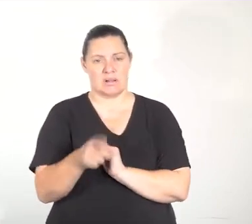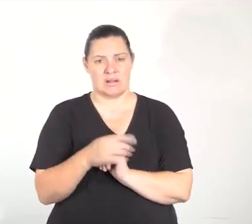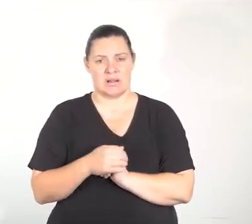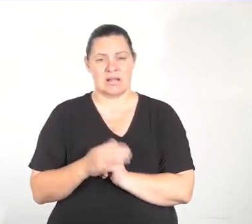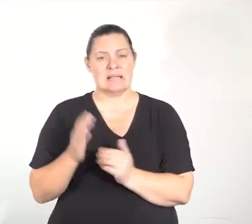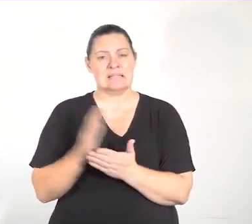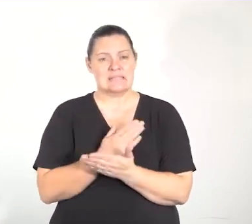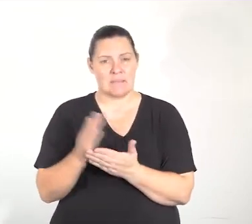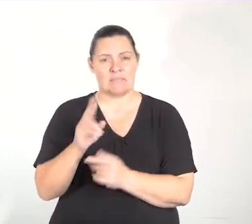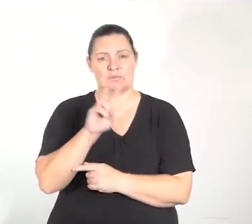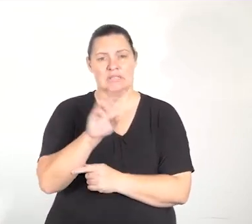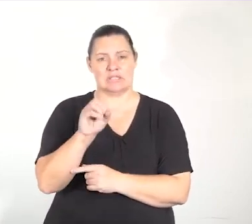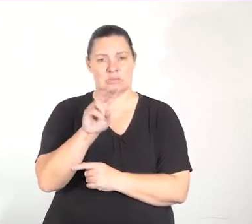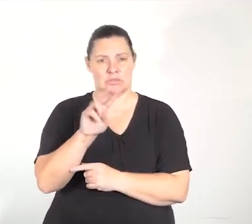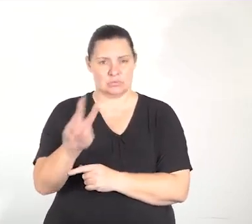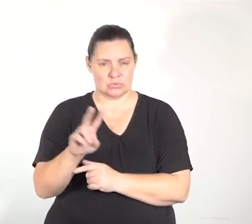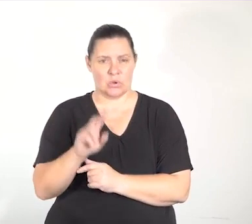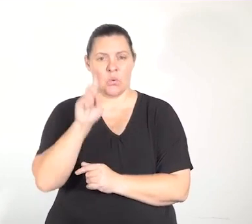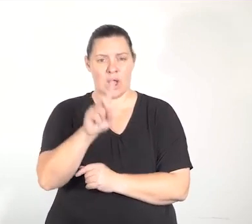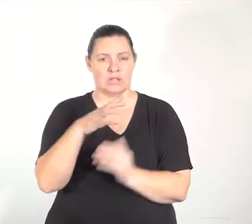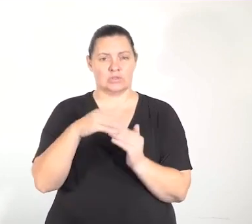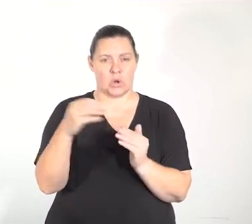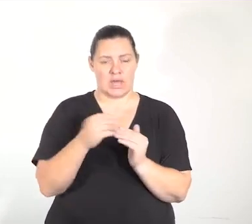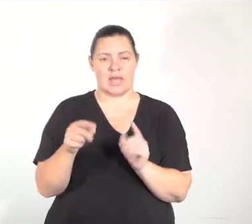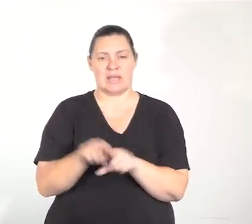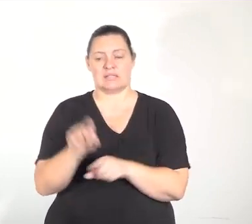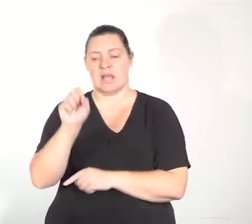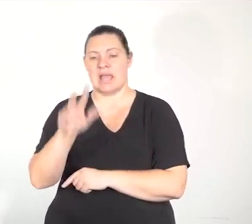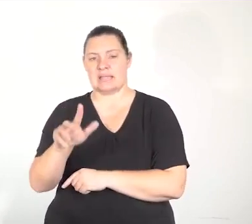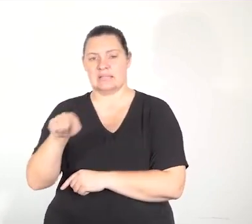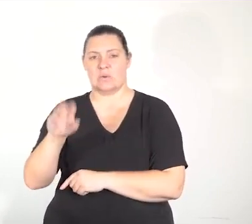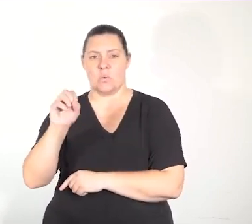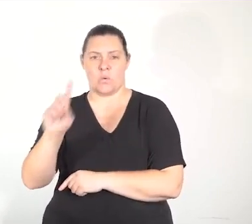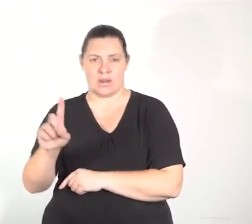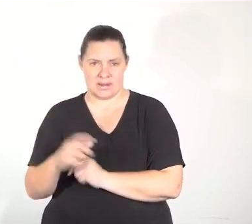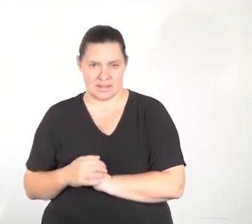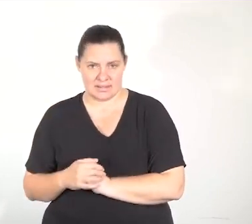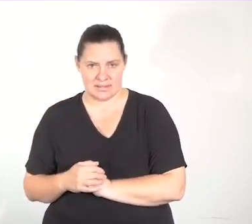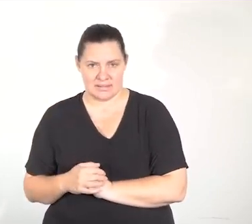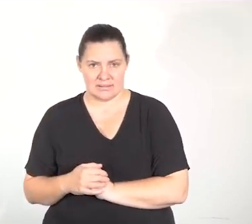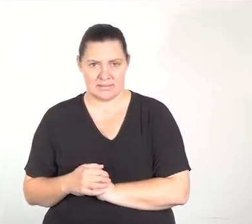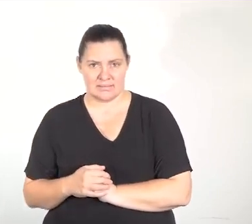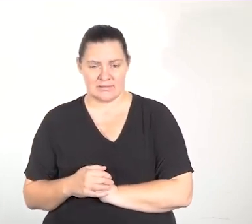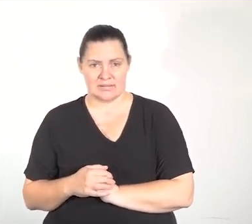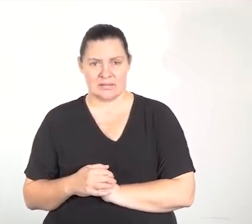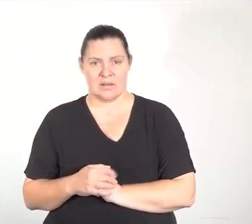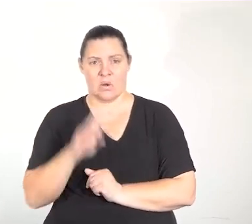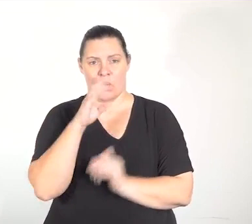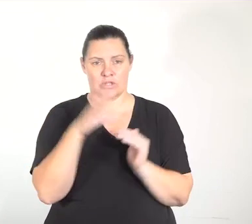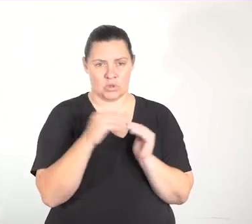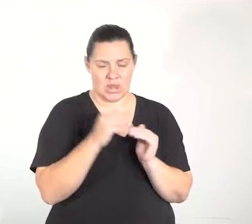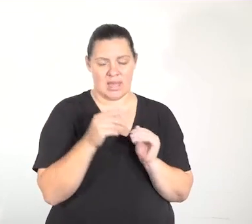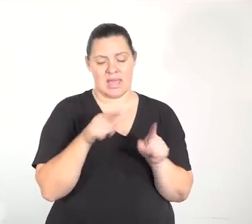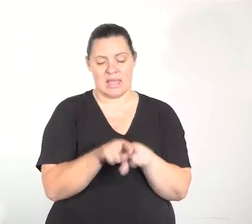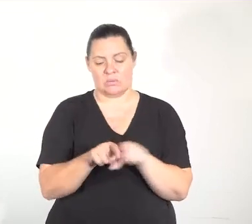this is that at some point in 2022, $1 was equals to 18 rands and 1 cent. So $1